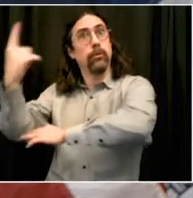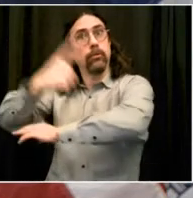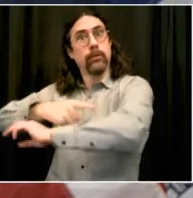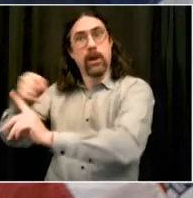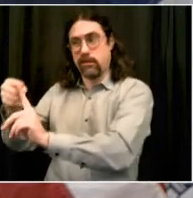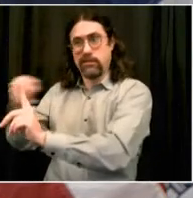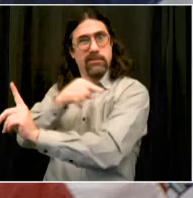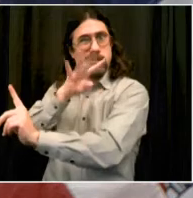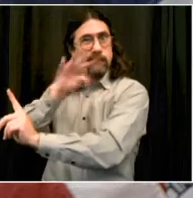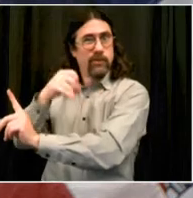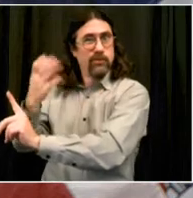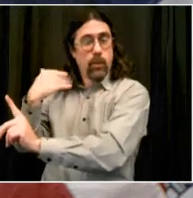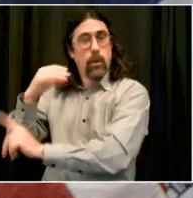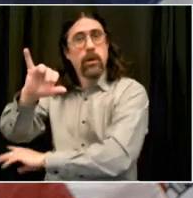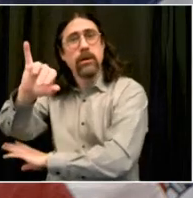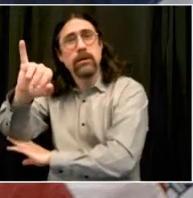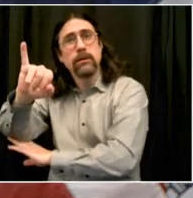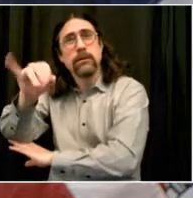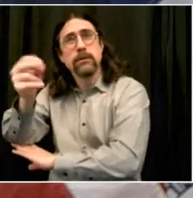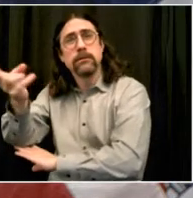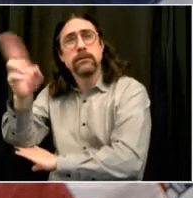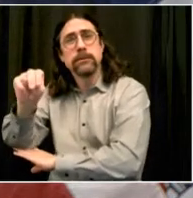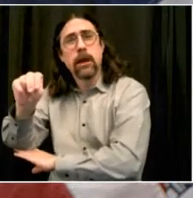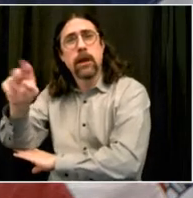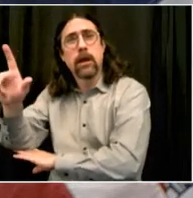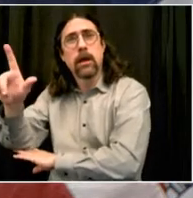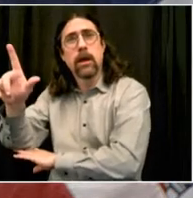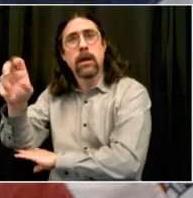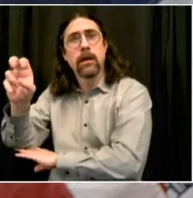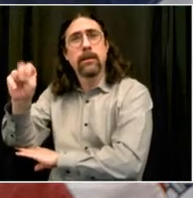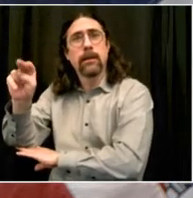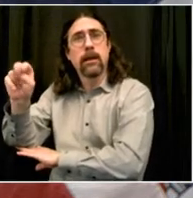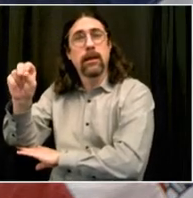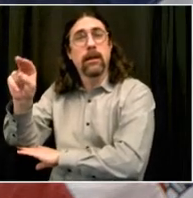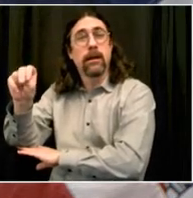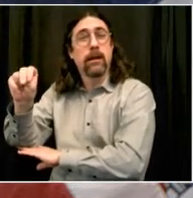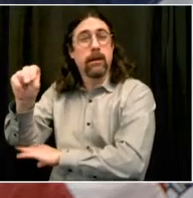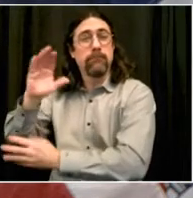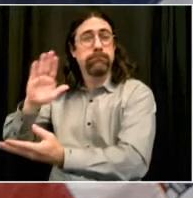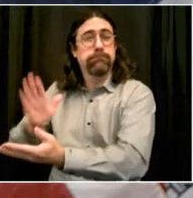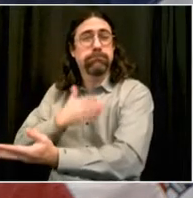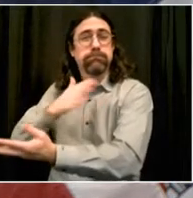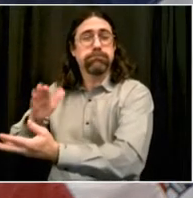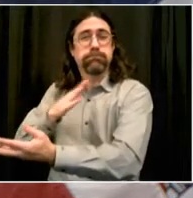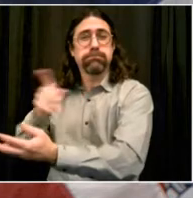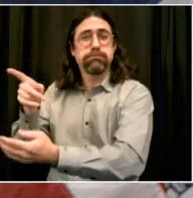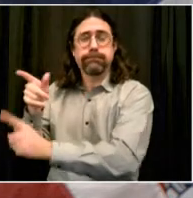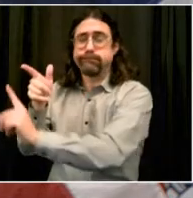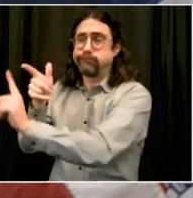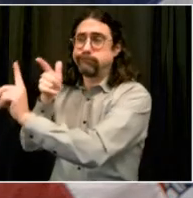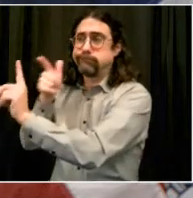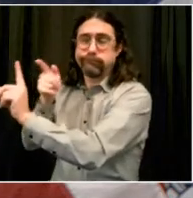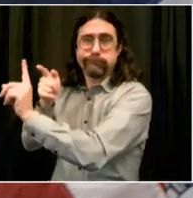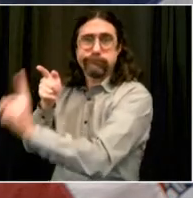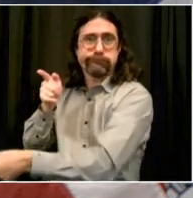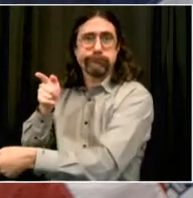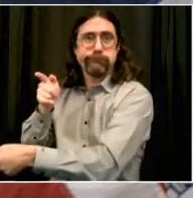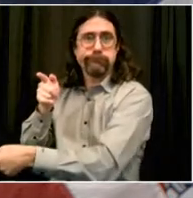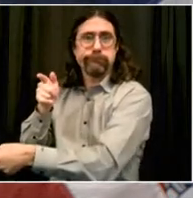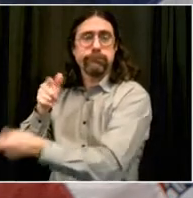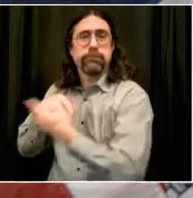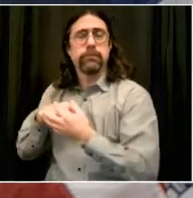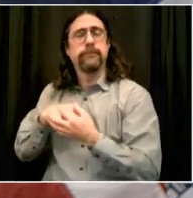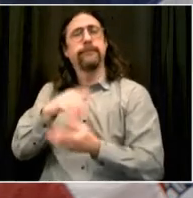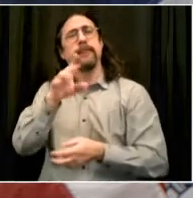so vividly and painfully. I was a student at NYU at the time, and I remember it very, very clearly. We were